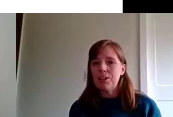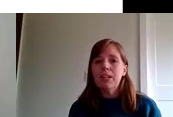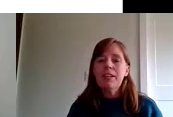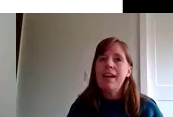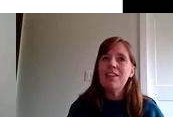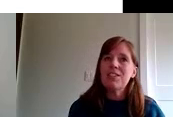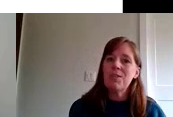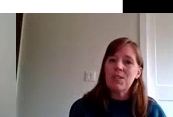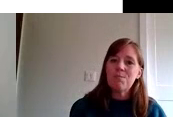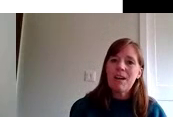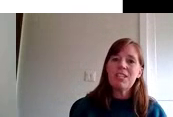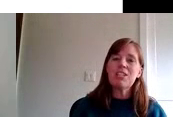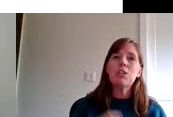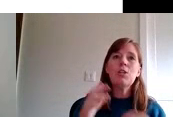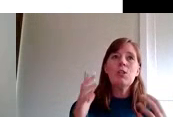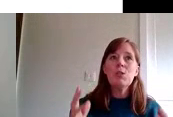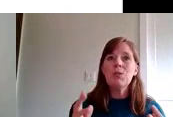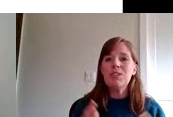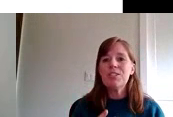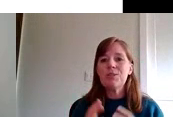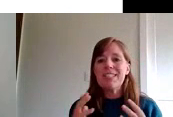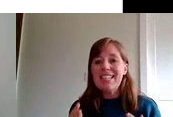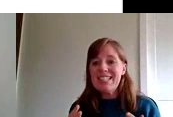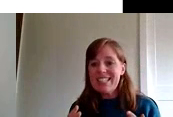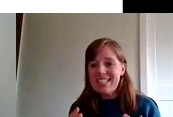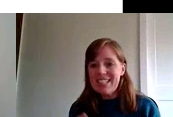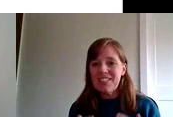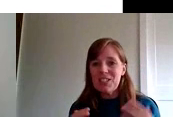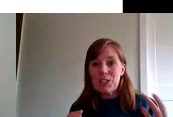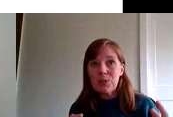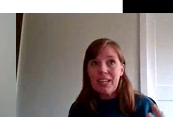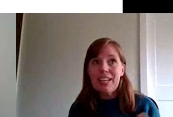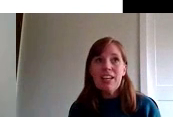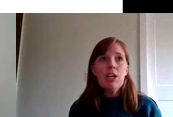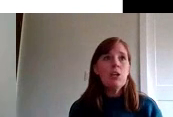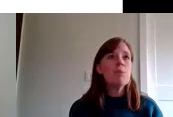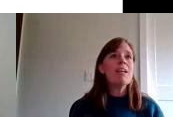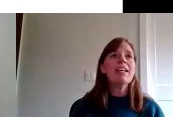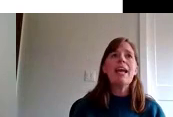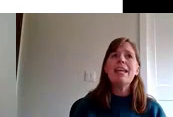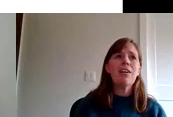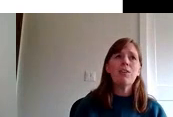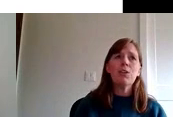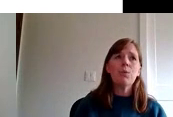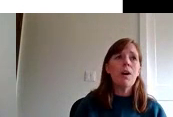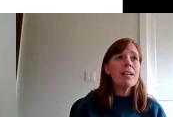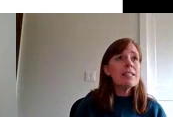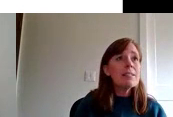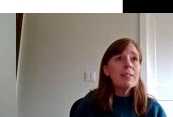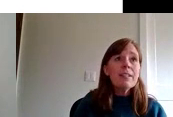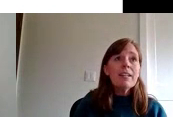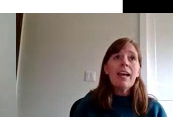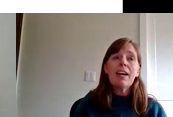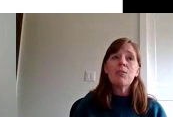green monster. And so this mouse is huge. And so it's easy to see on the screen. You can make it any color you want and